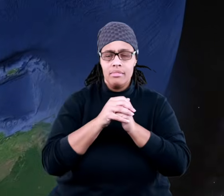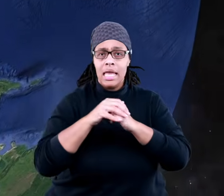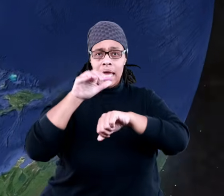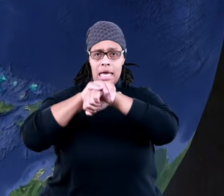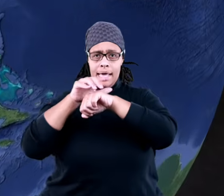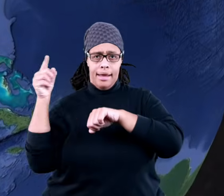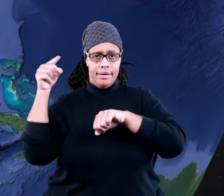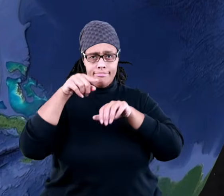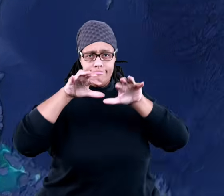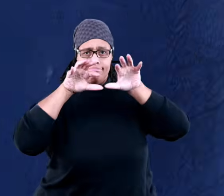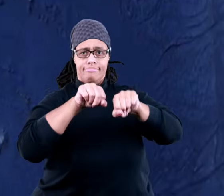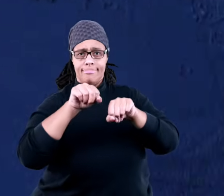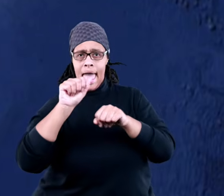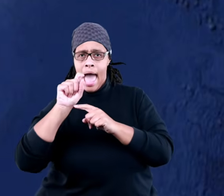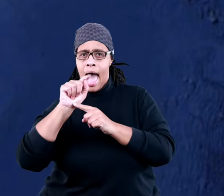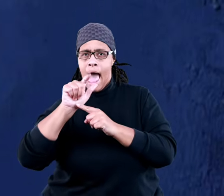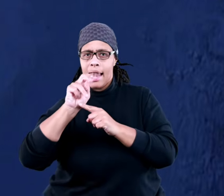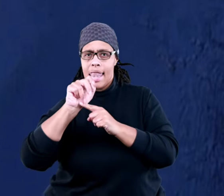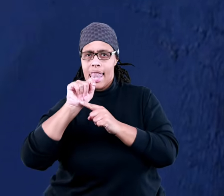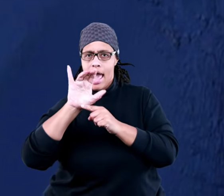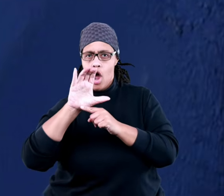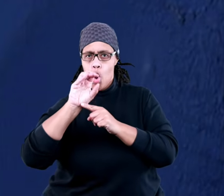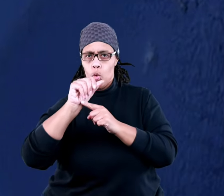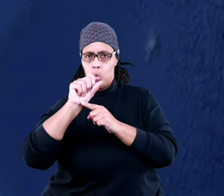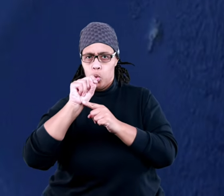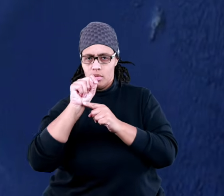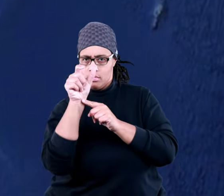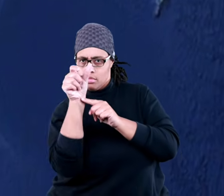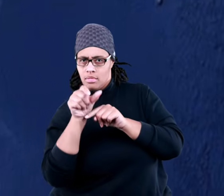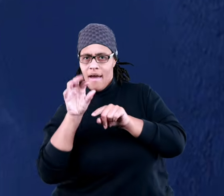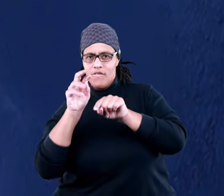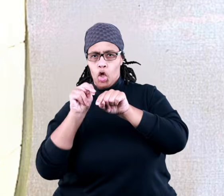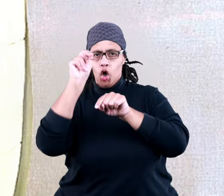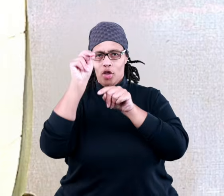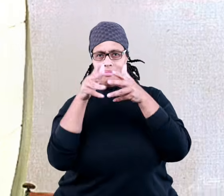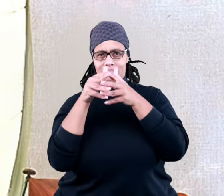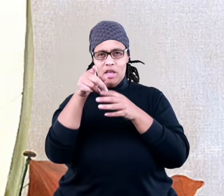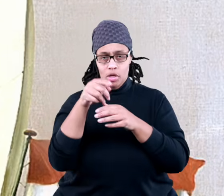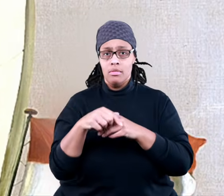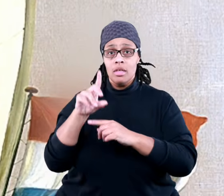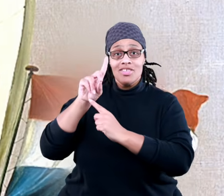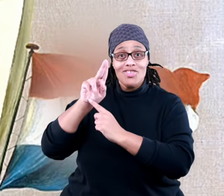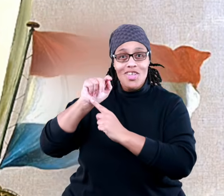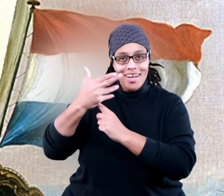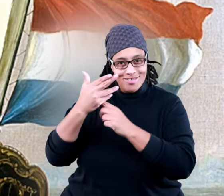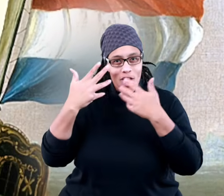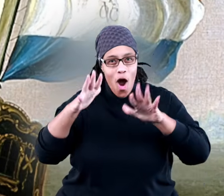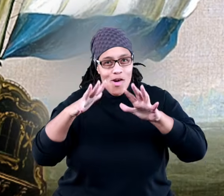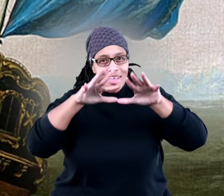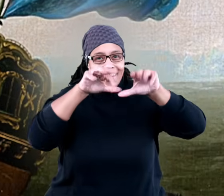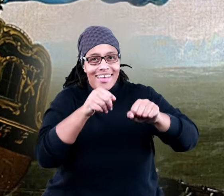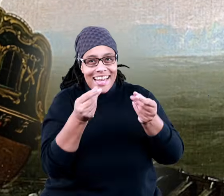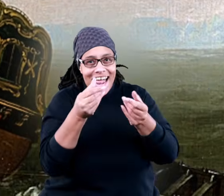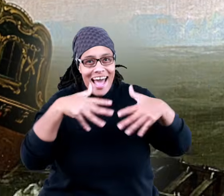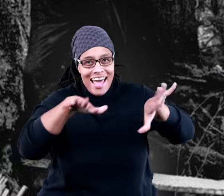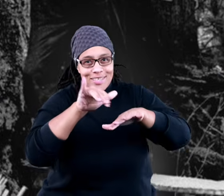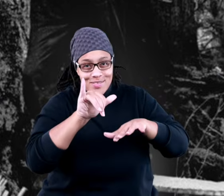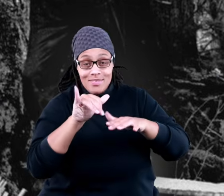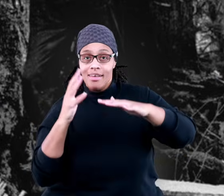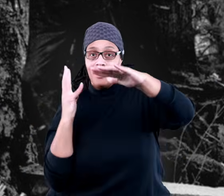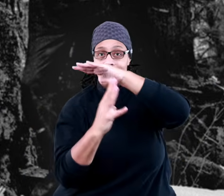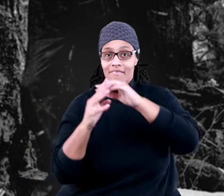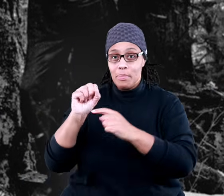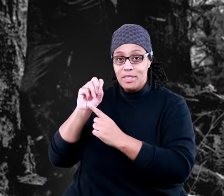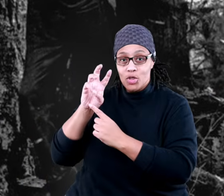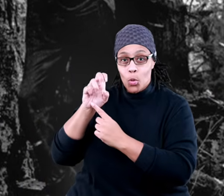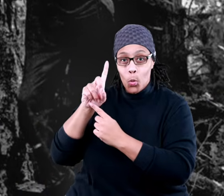England claimed ownership of the Atlantic coast of North America, but the Dutch also claimed lands as well as immigrants from